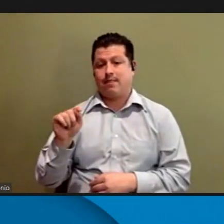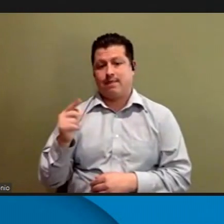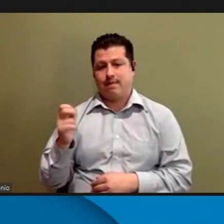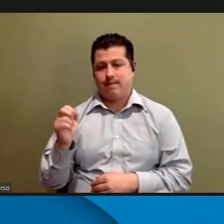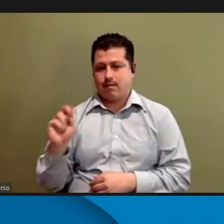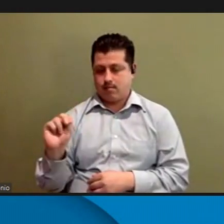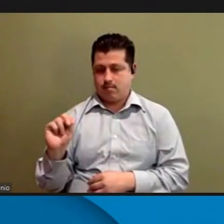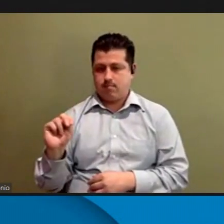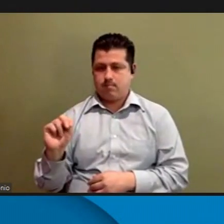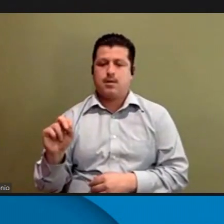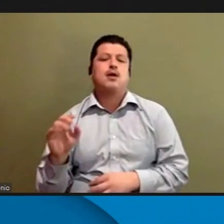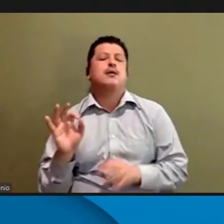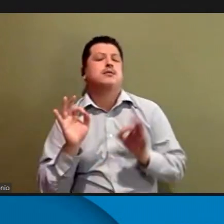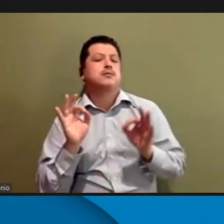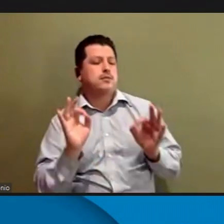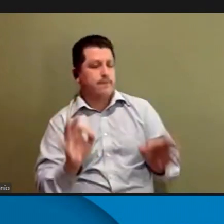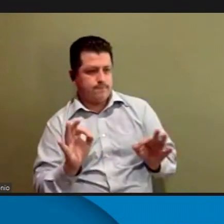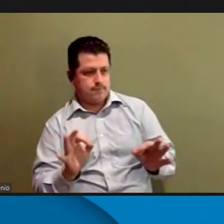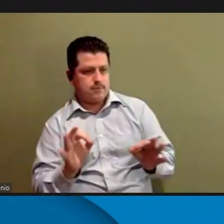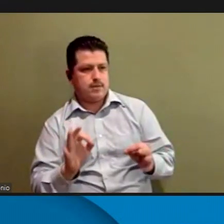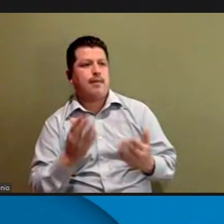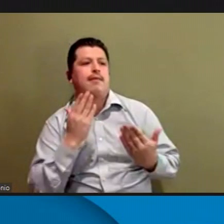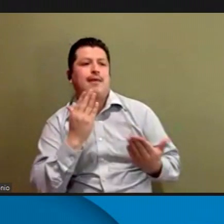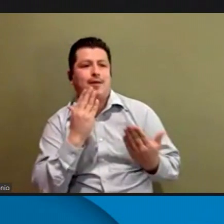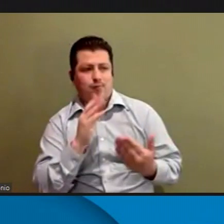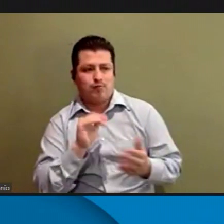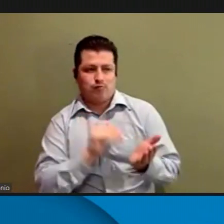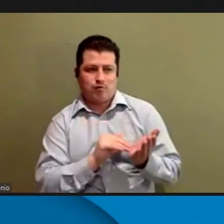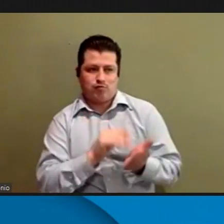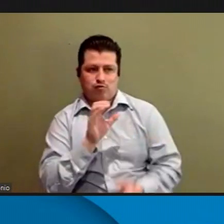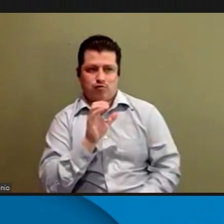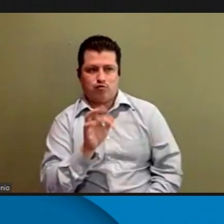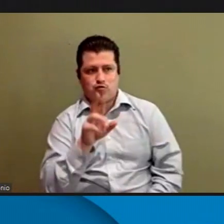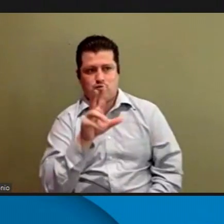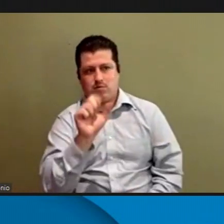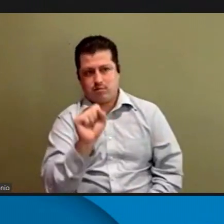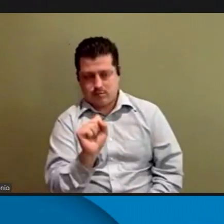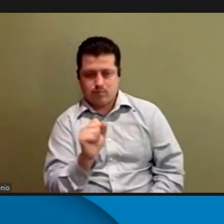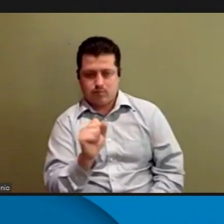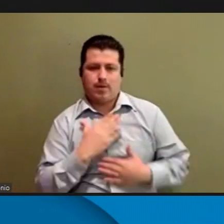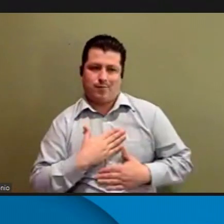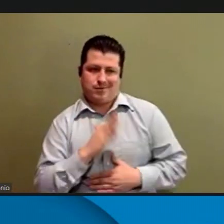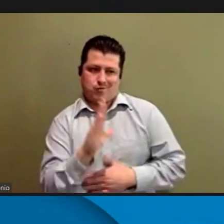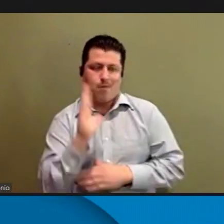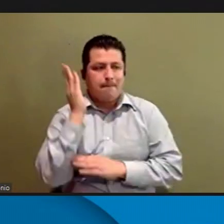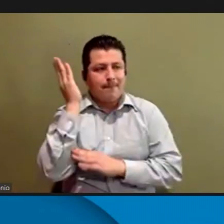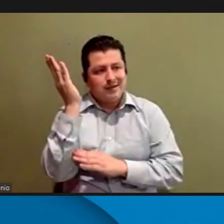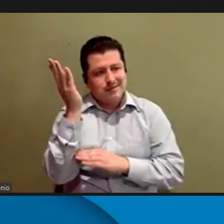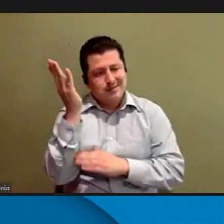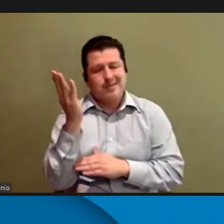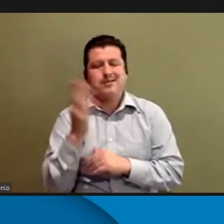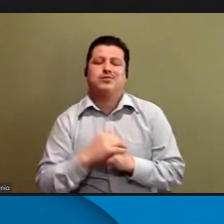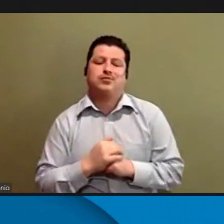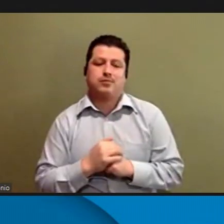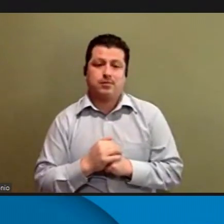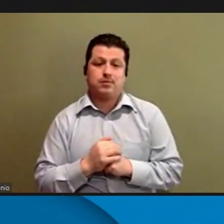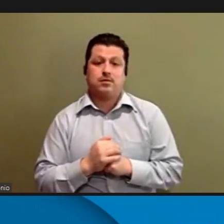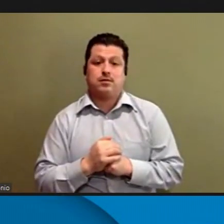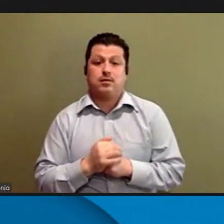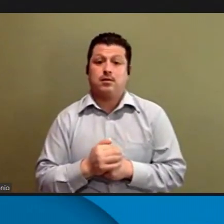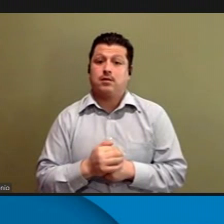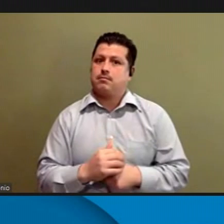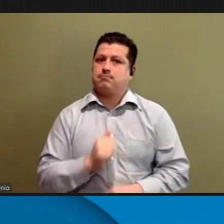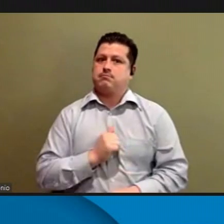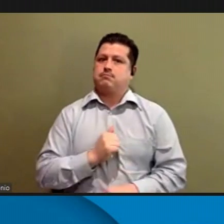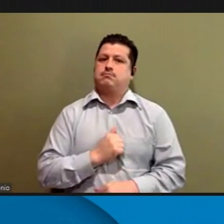Dr. Curls, for your extensive presentation. We certainly appreciate that. And I think it's coming from a true place as a person of color